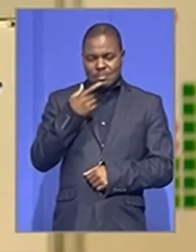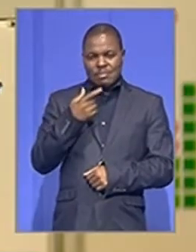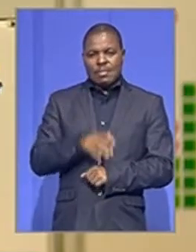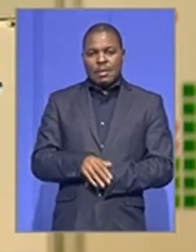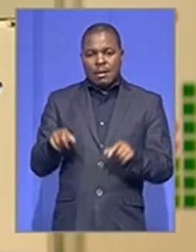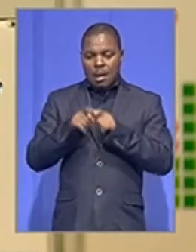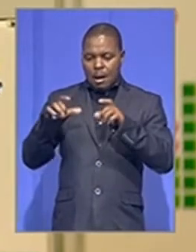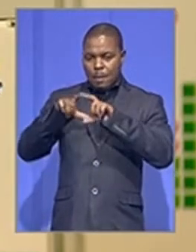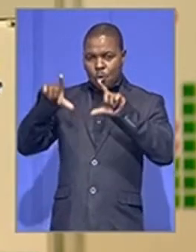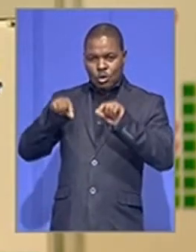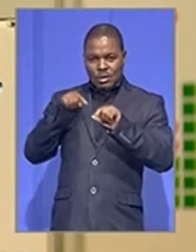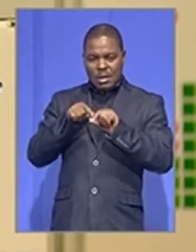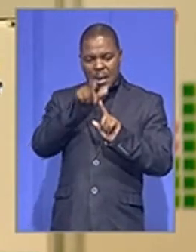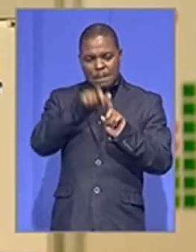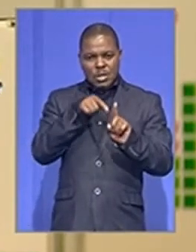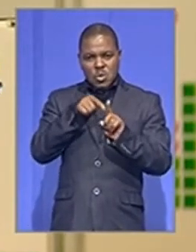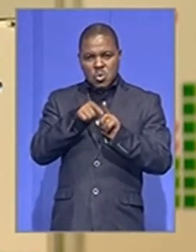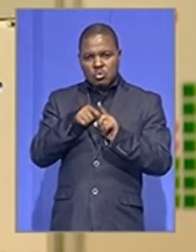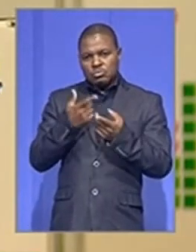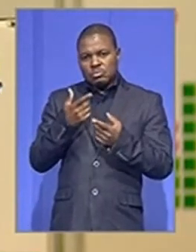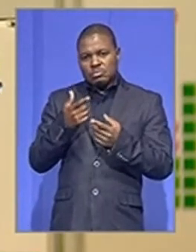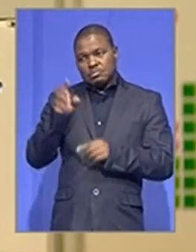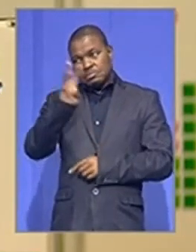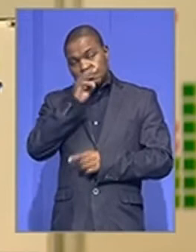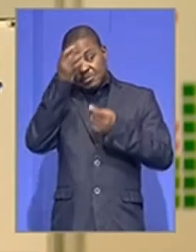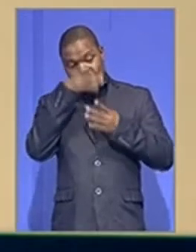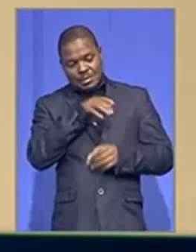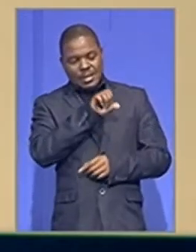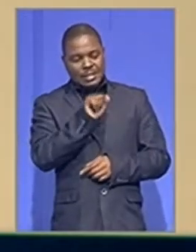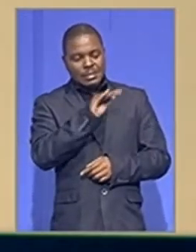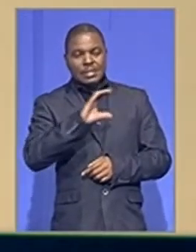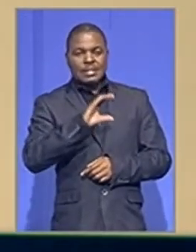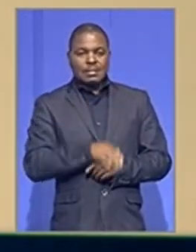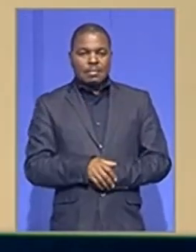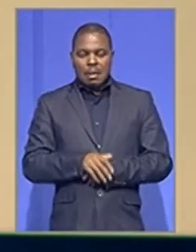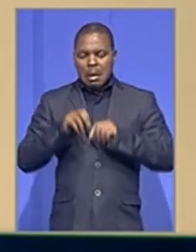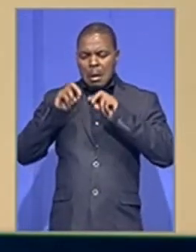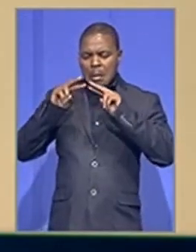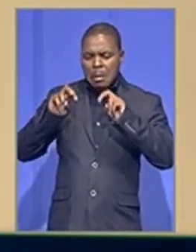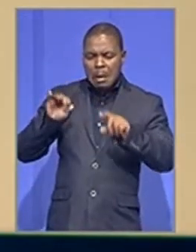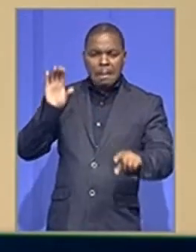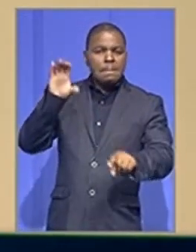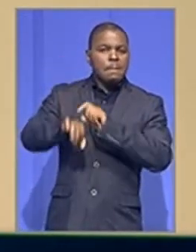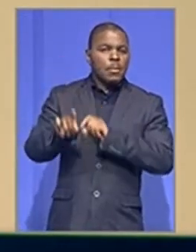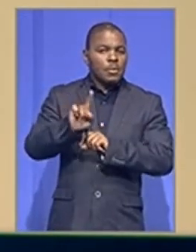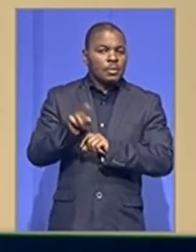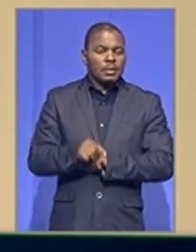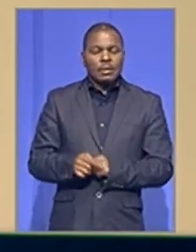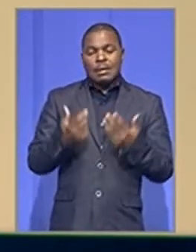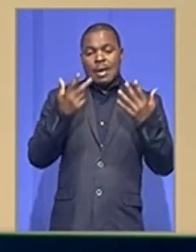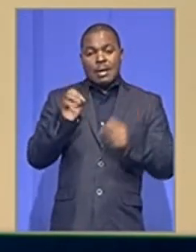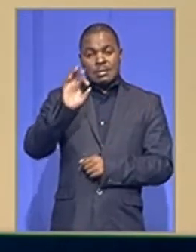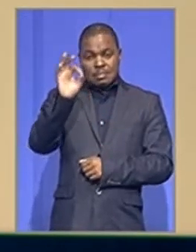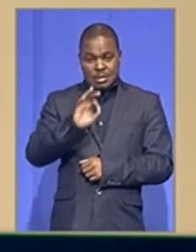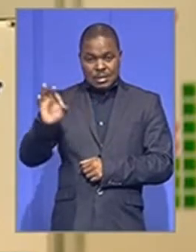lebokisi le le rekilwego ke motho yo a swailego lekgotlagaso tsebe. Dinyakišišo di utolotse gore diperesente tše 80 tša dipilisi